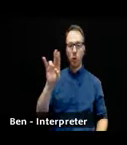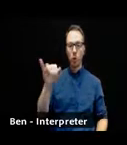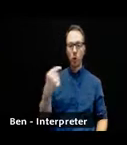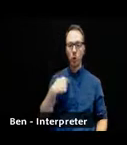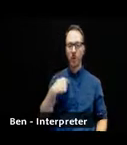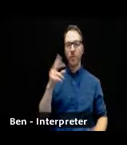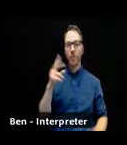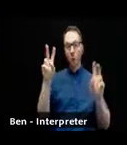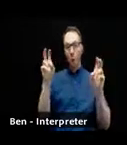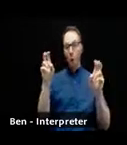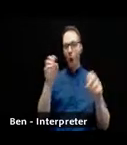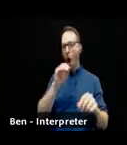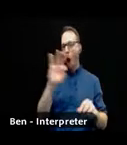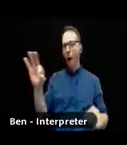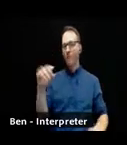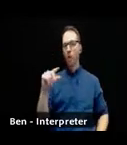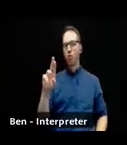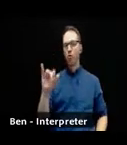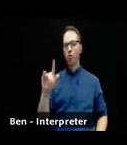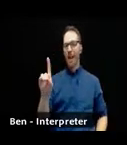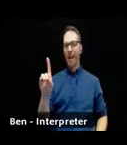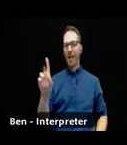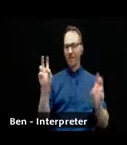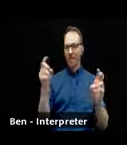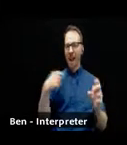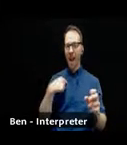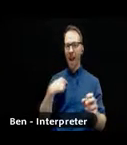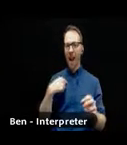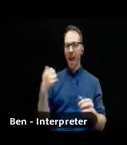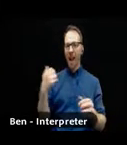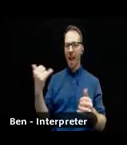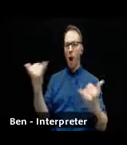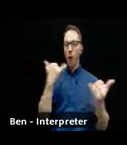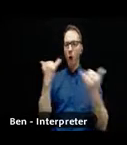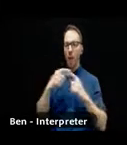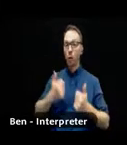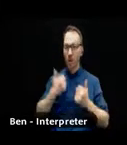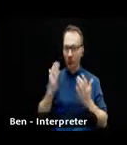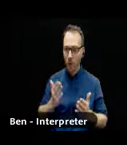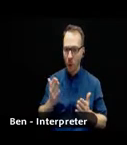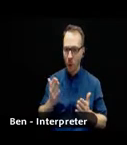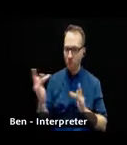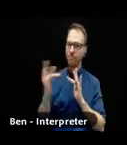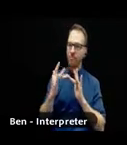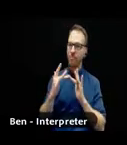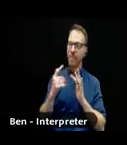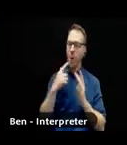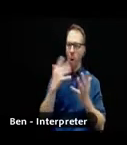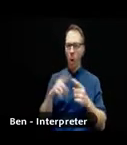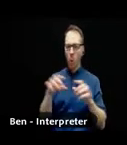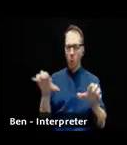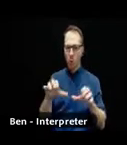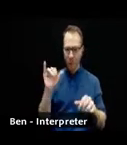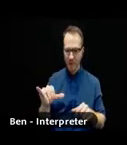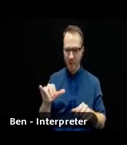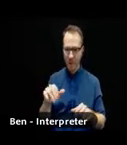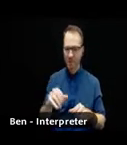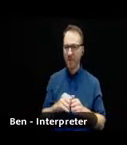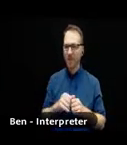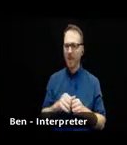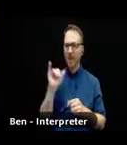unquote off the grid, is what we call it, I get calls from survivors who say that they want to do this. And those are the cases that I've been